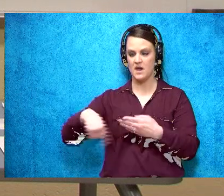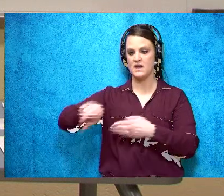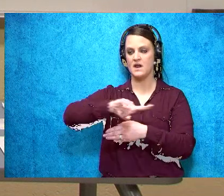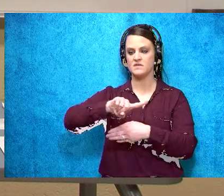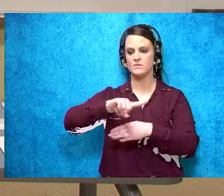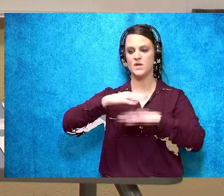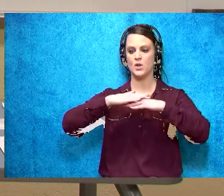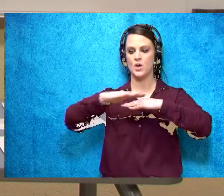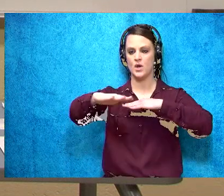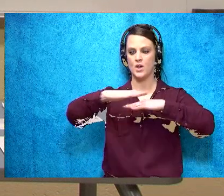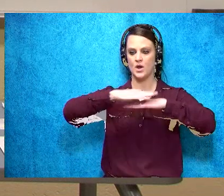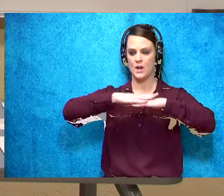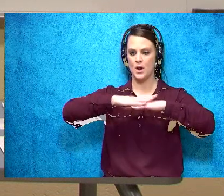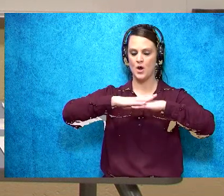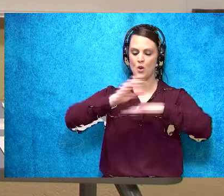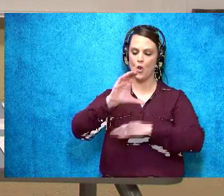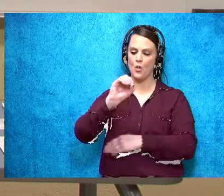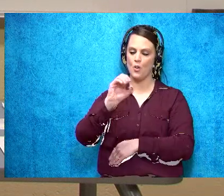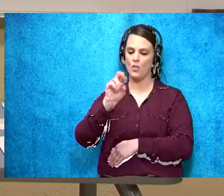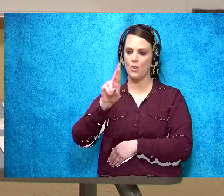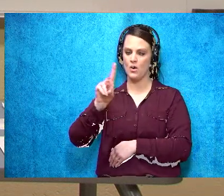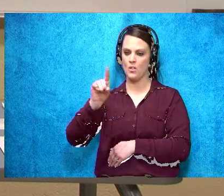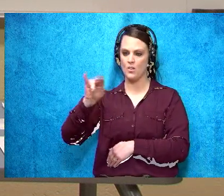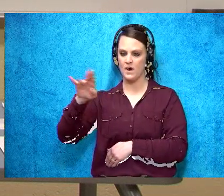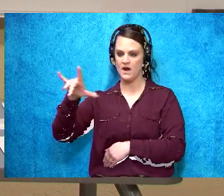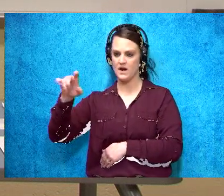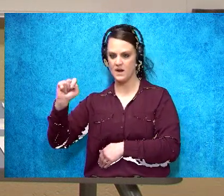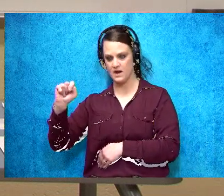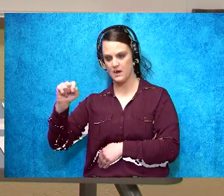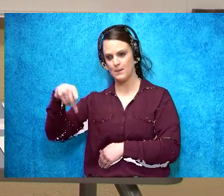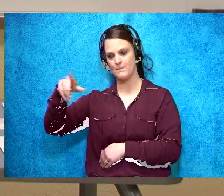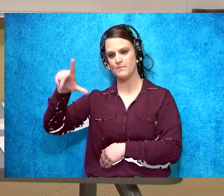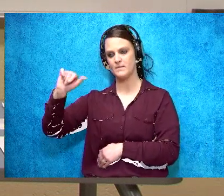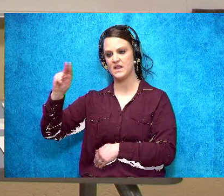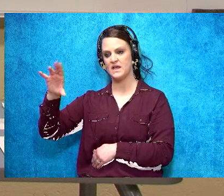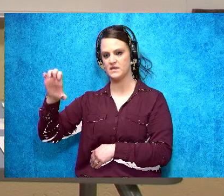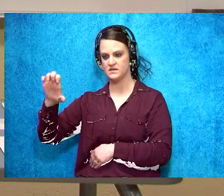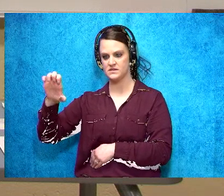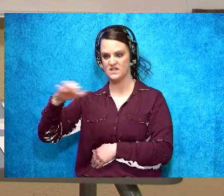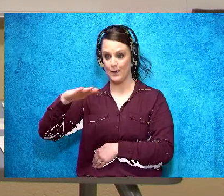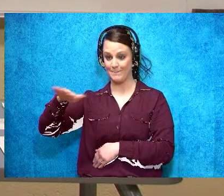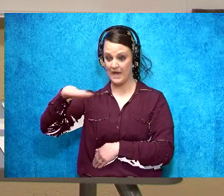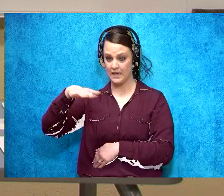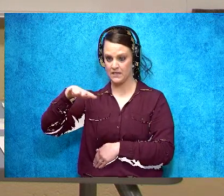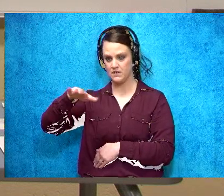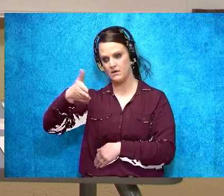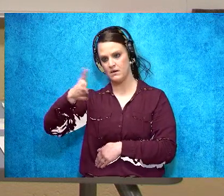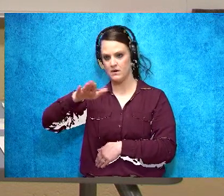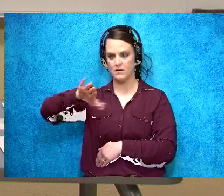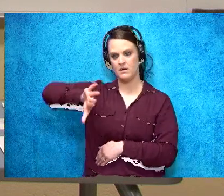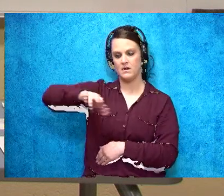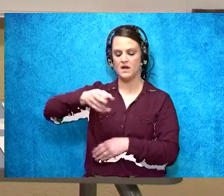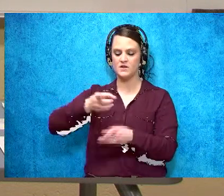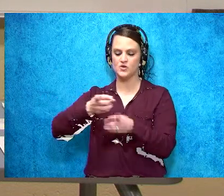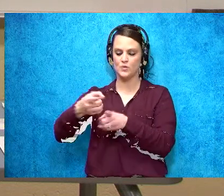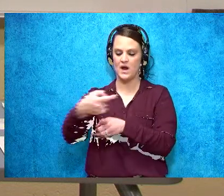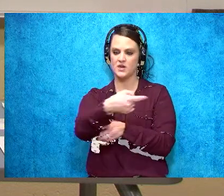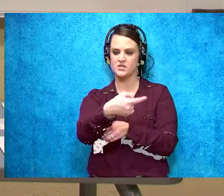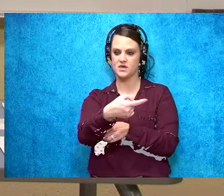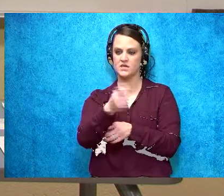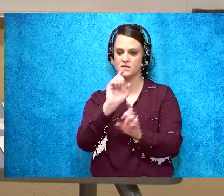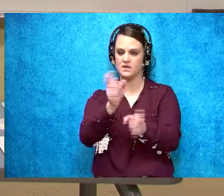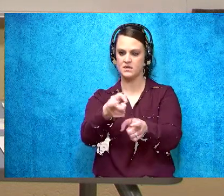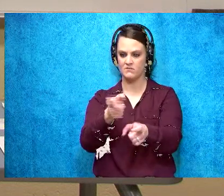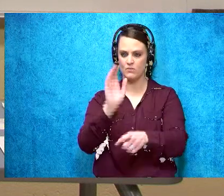planes and moving them around. I'm going to give you directions, like when I was a